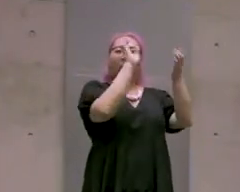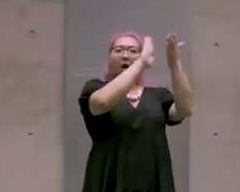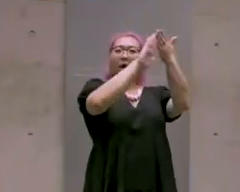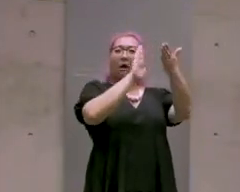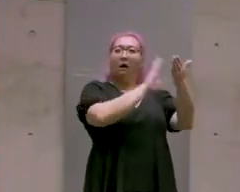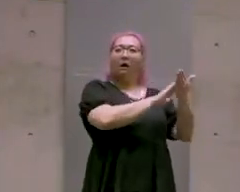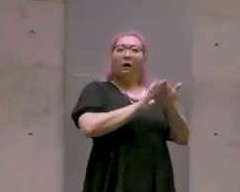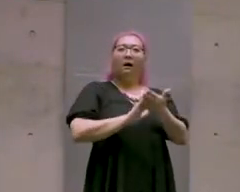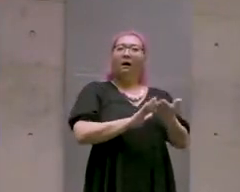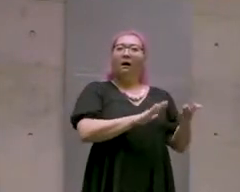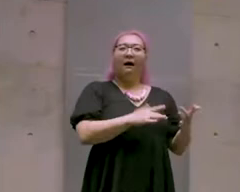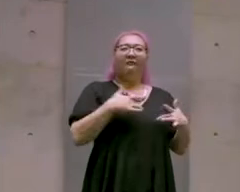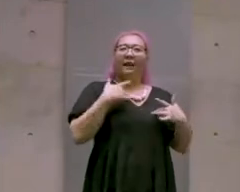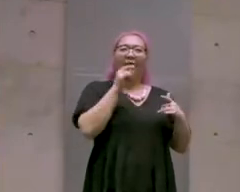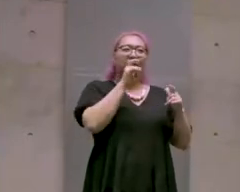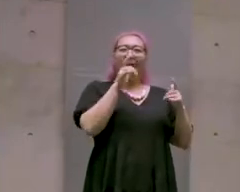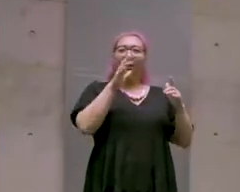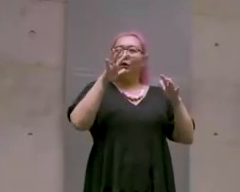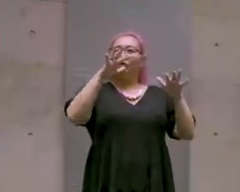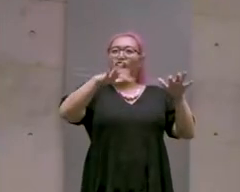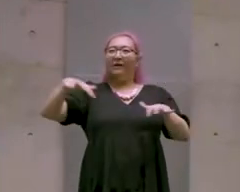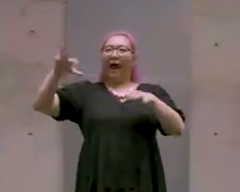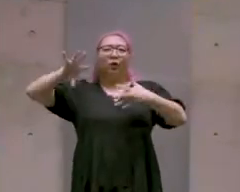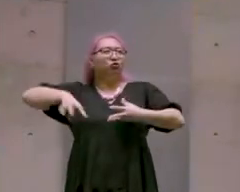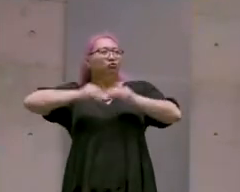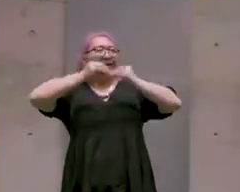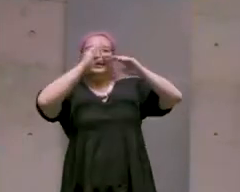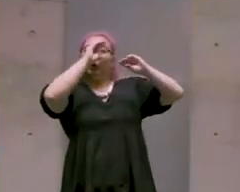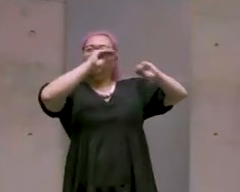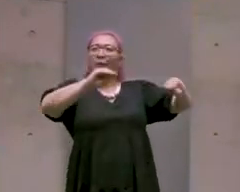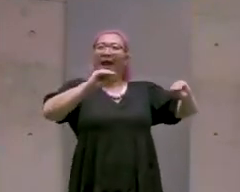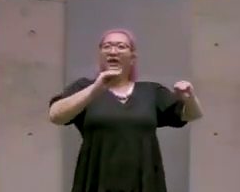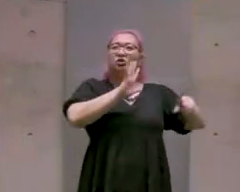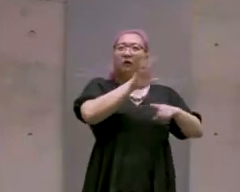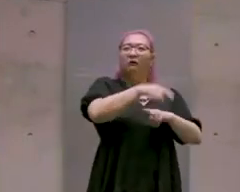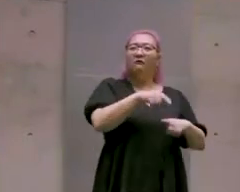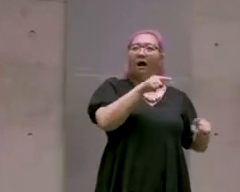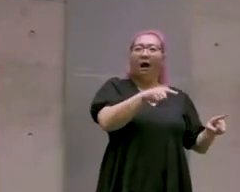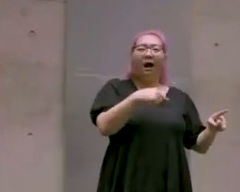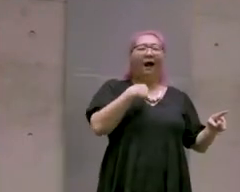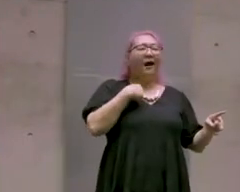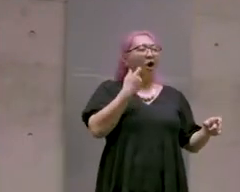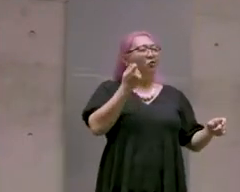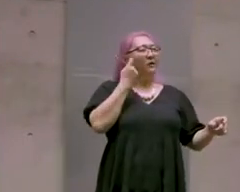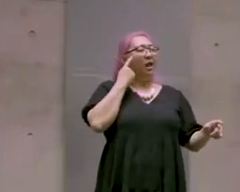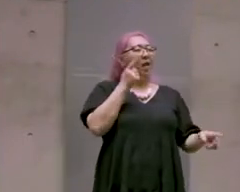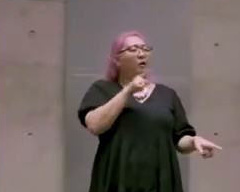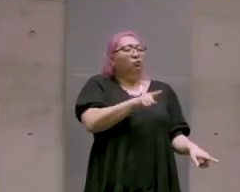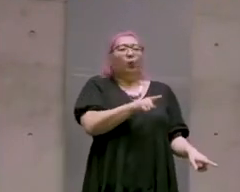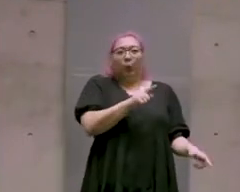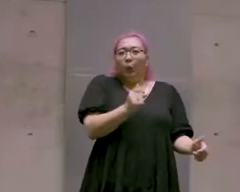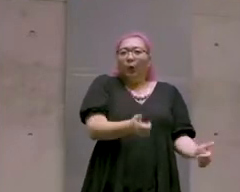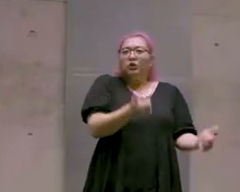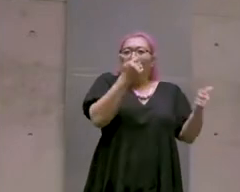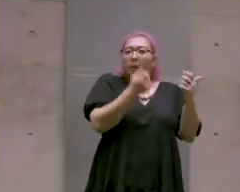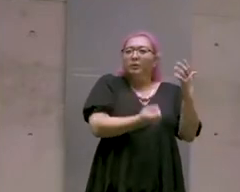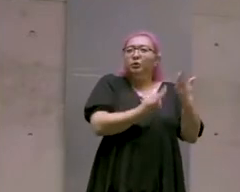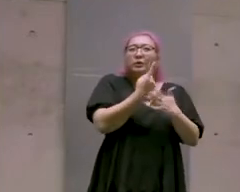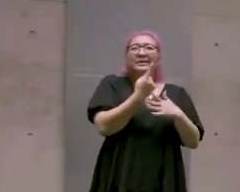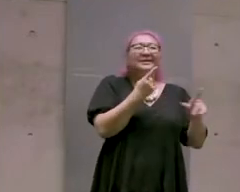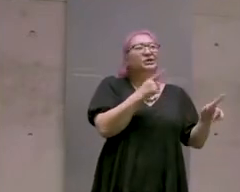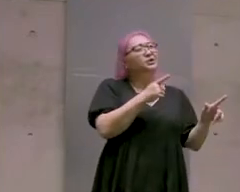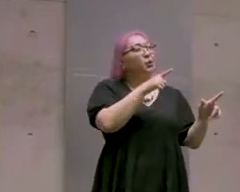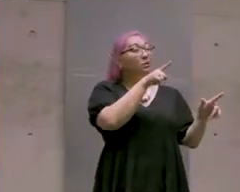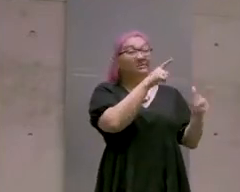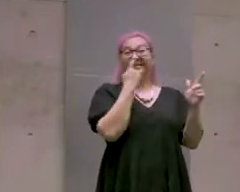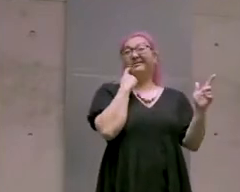education in interactive fiction. And I kind of realized, oh, there's this amazing opportunity to take something that's very